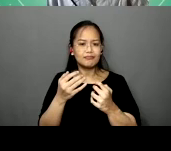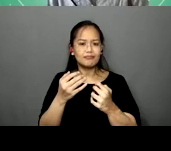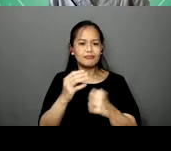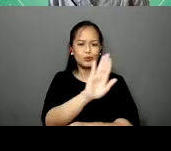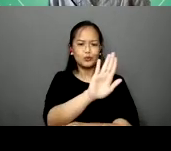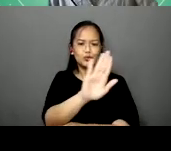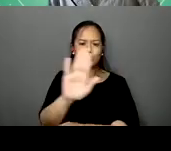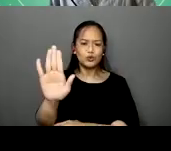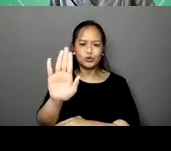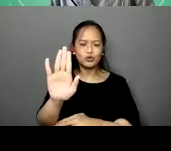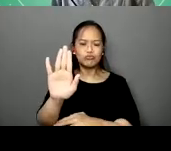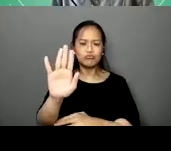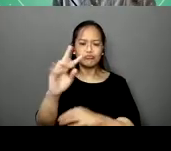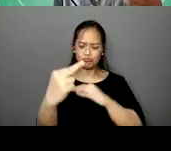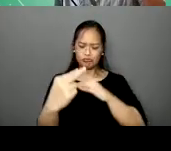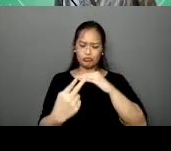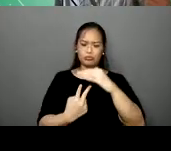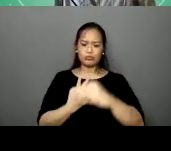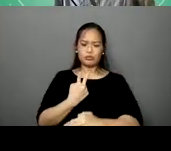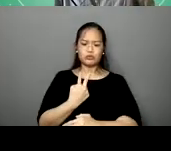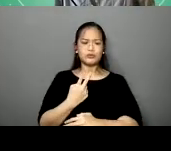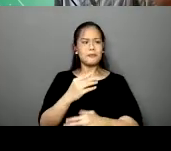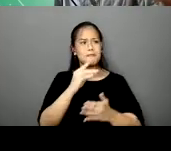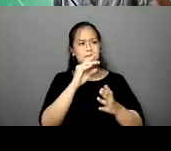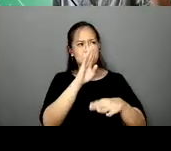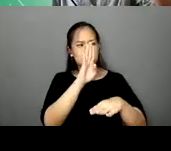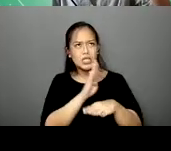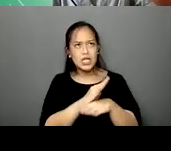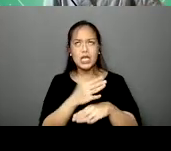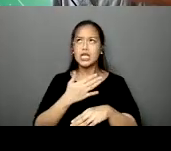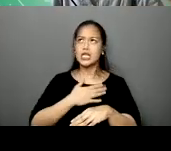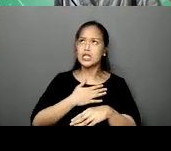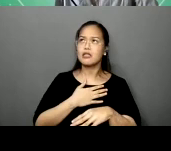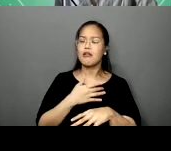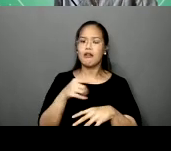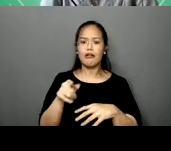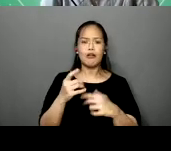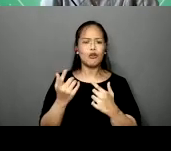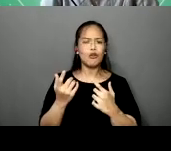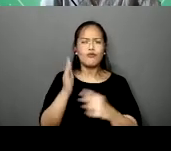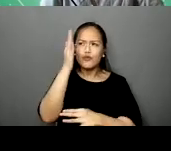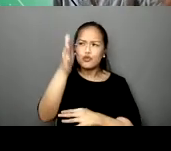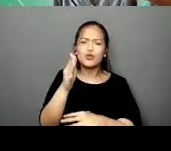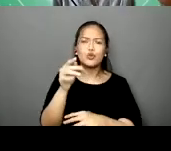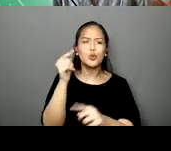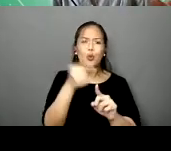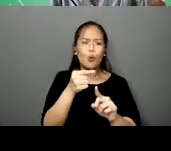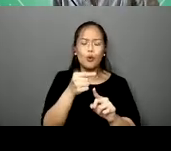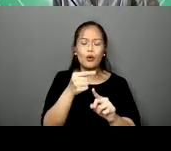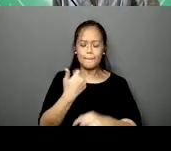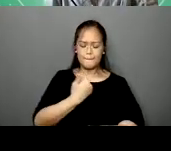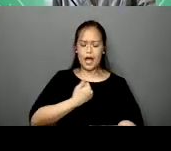at your course, look at your business, look at what you intend to do in the future, and try to look at it through this lens of sustainability to ask these